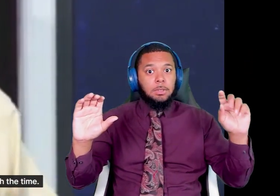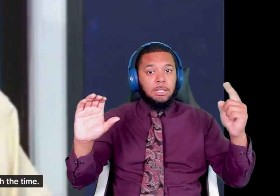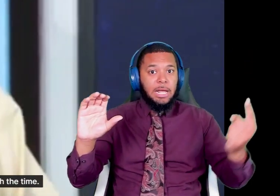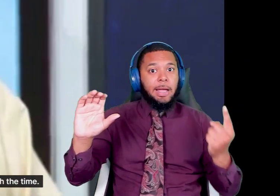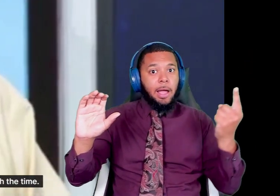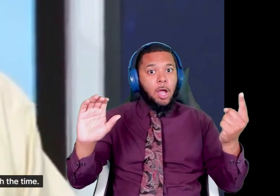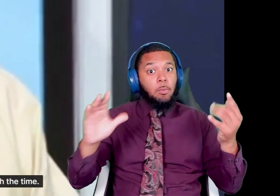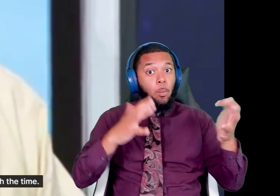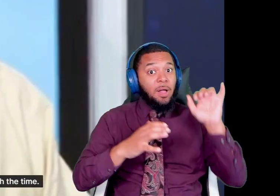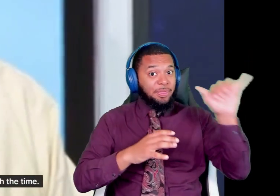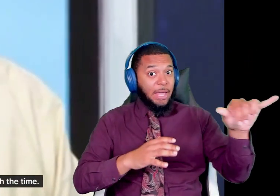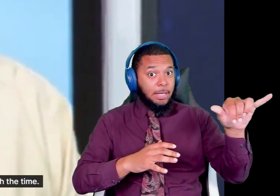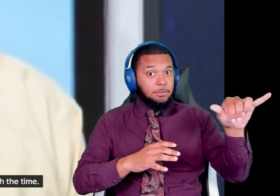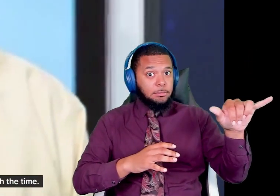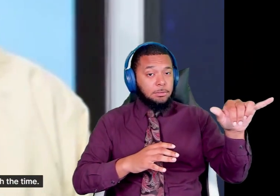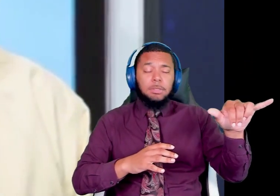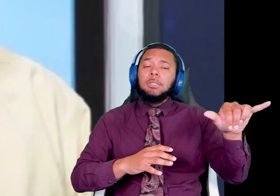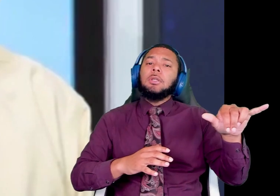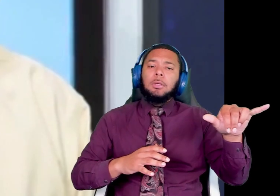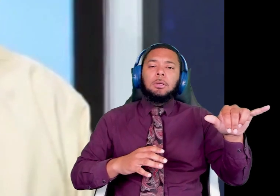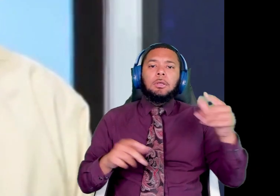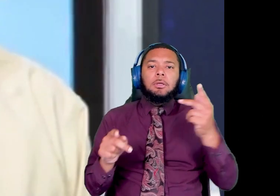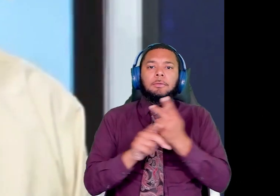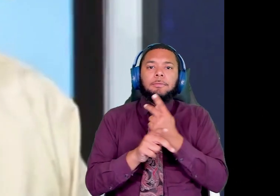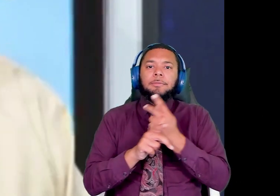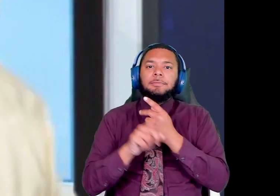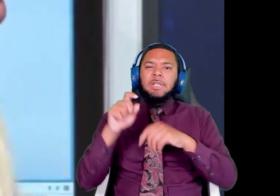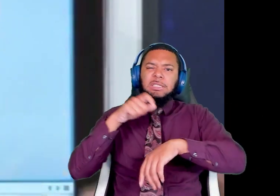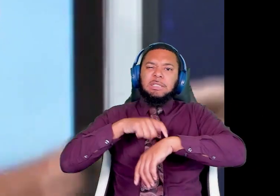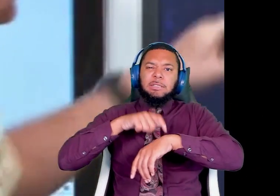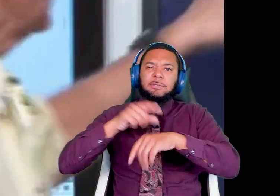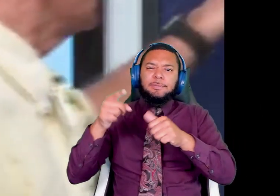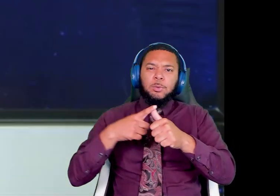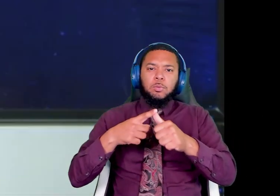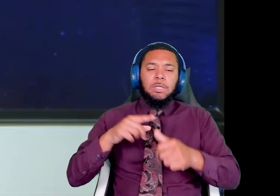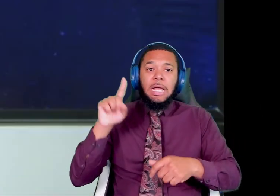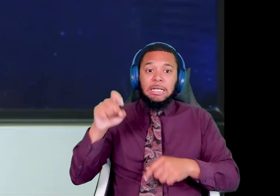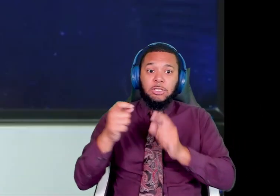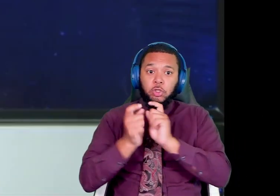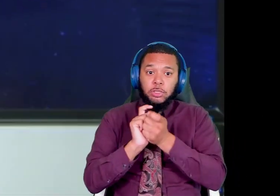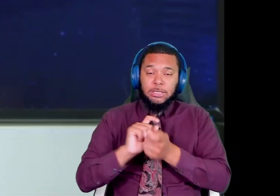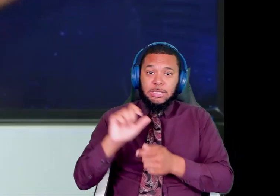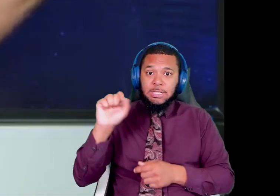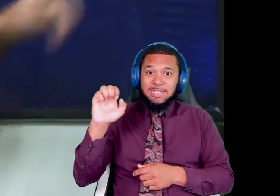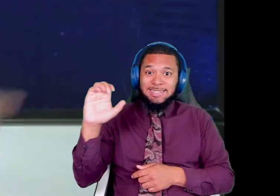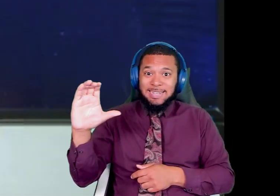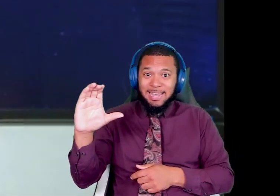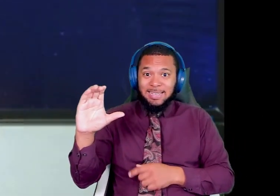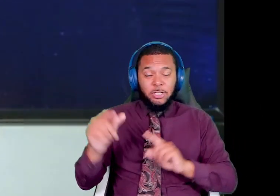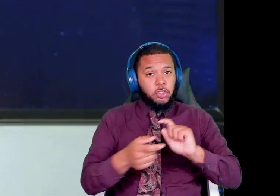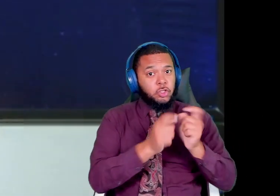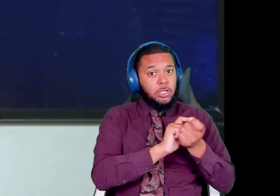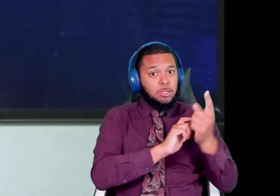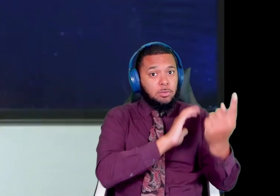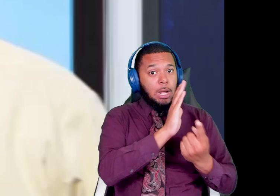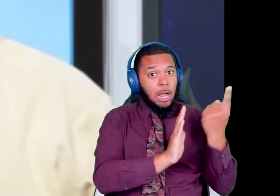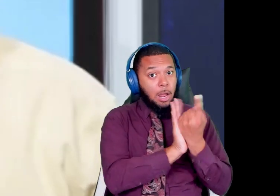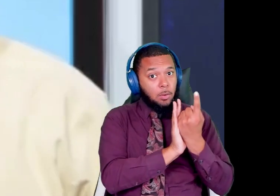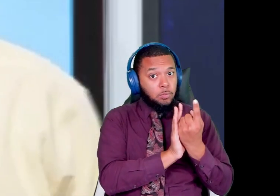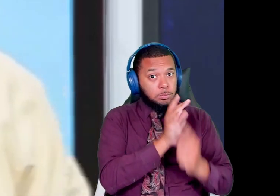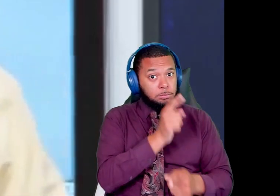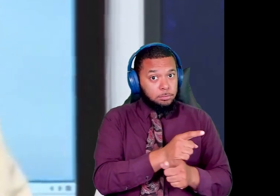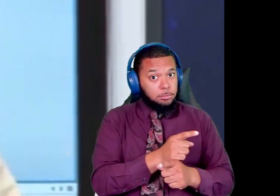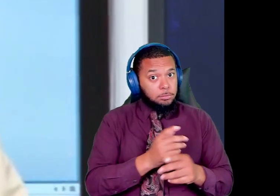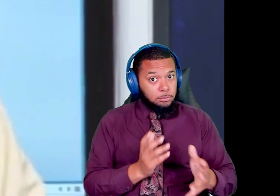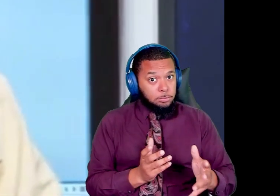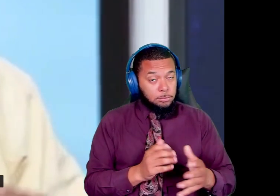So let's first of all work with the time. I'm going to have to go from seconds to hours. Okay? So